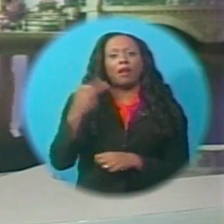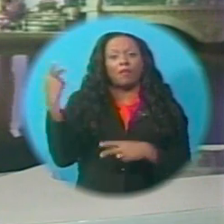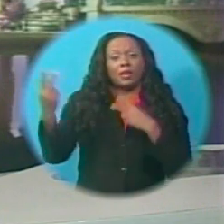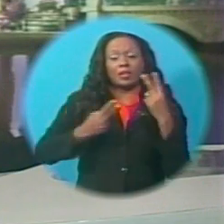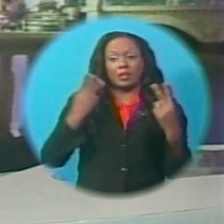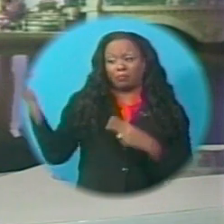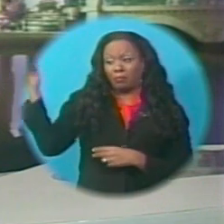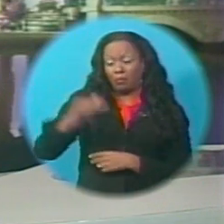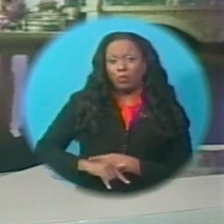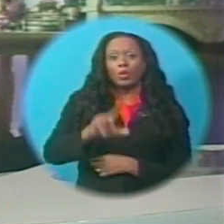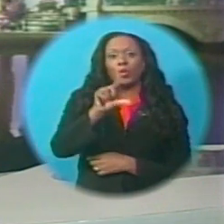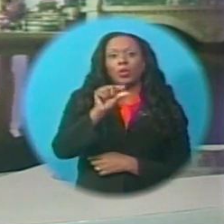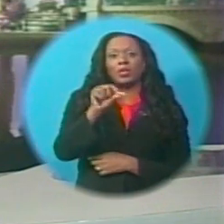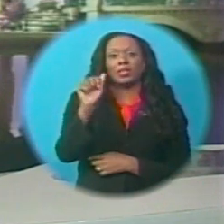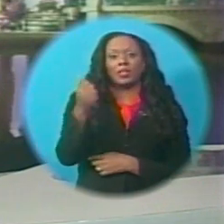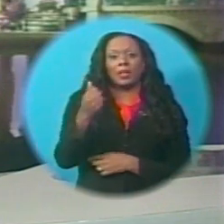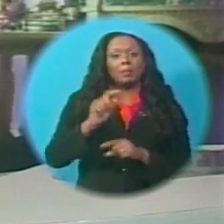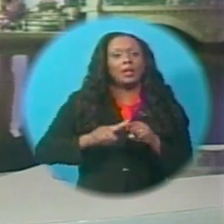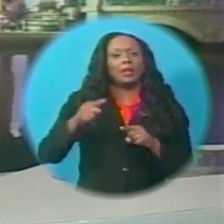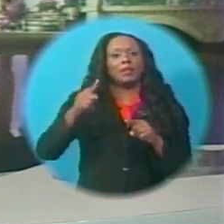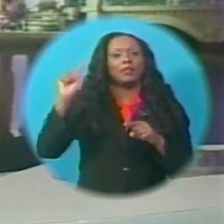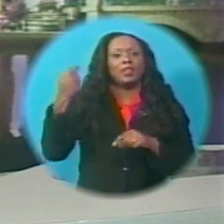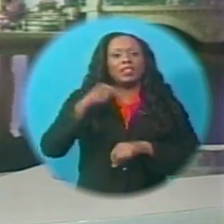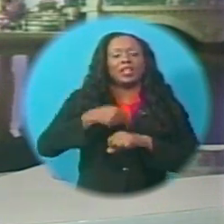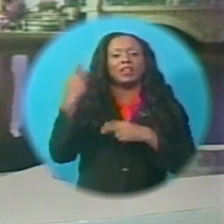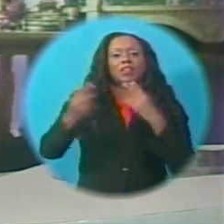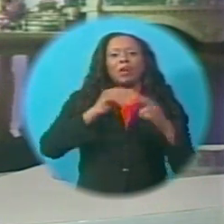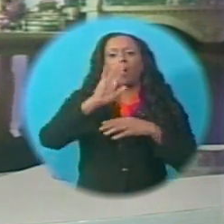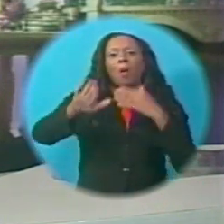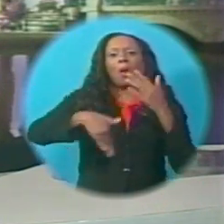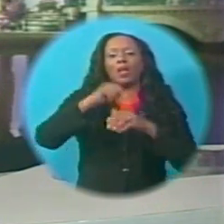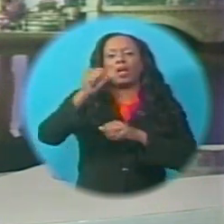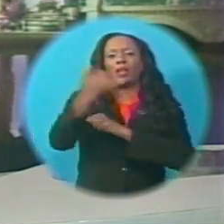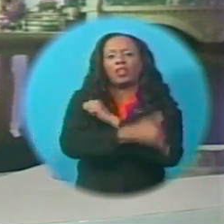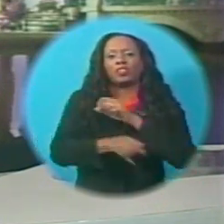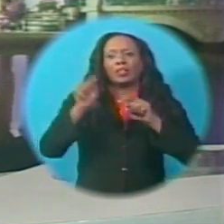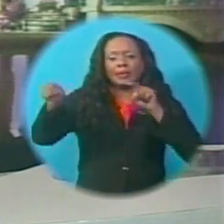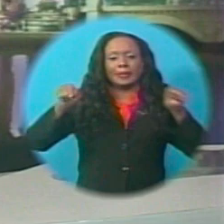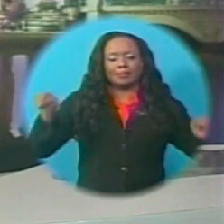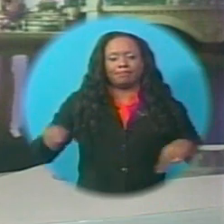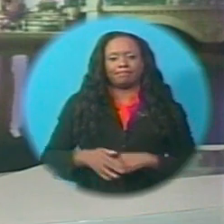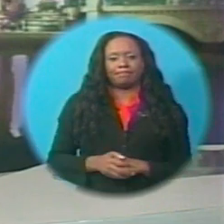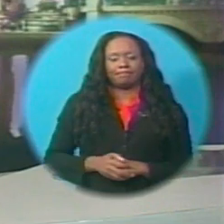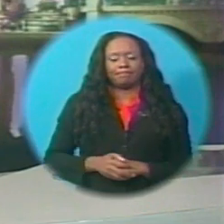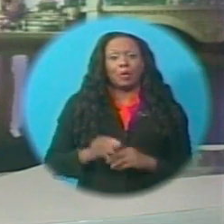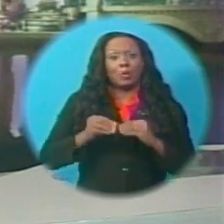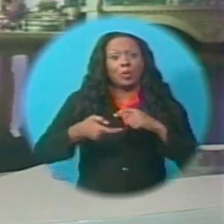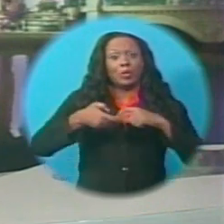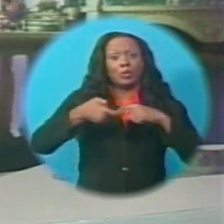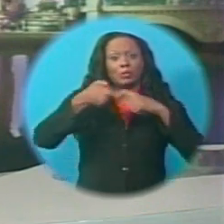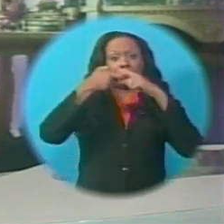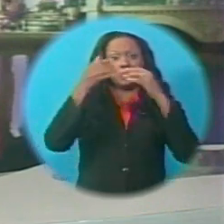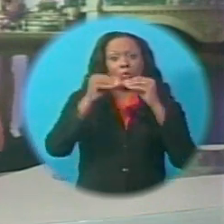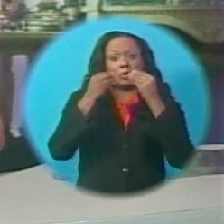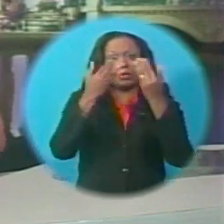first official visit to all of the other countries. Well, stay with us. We'll have more news in just a